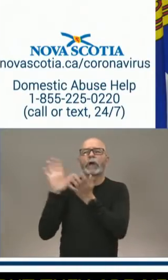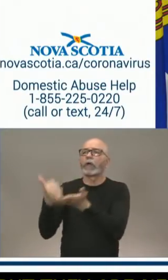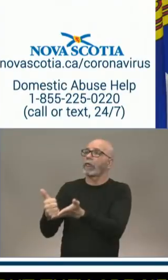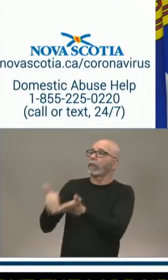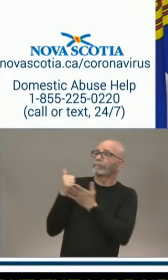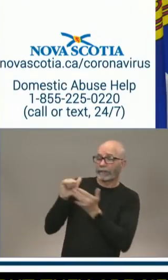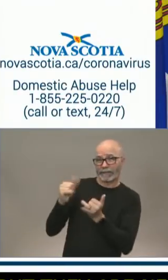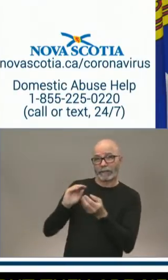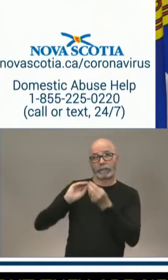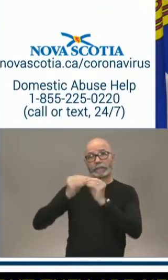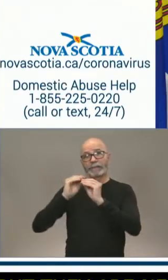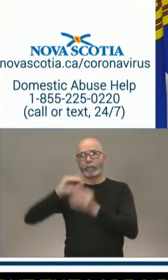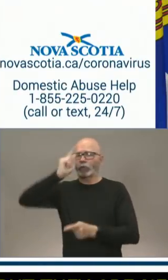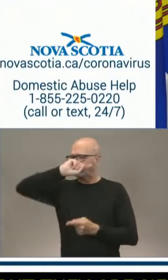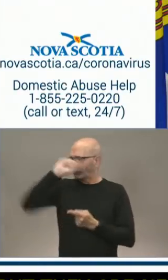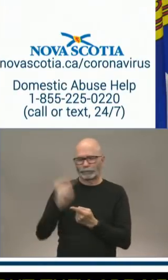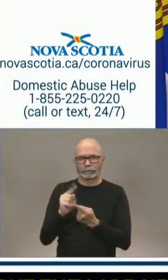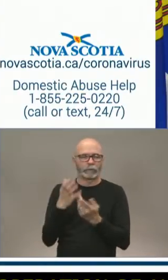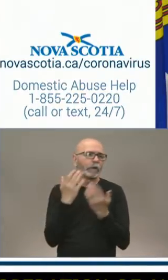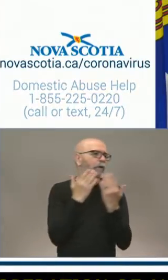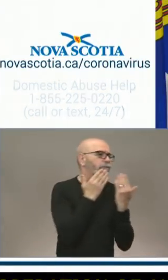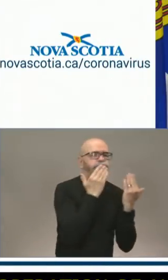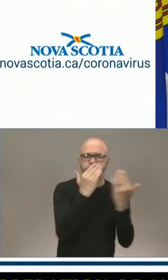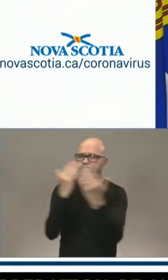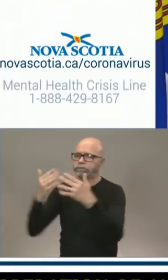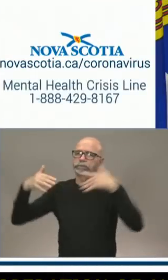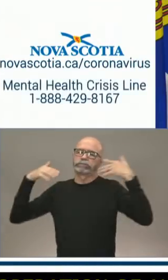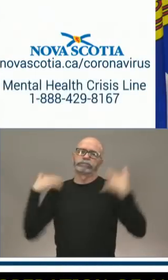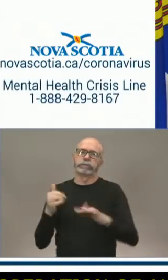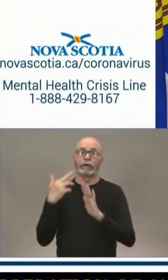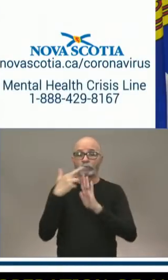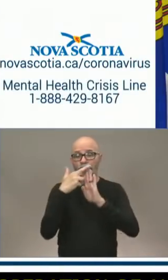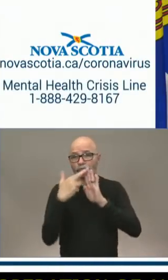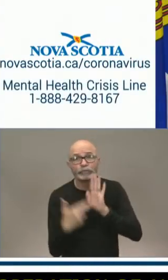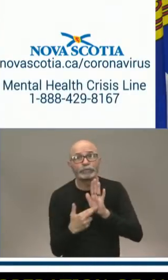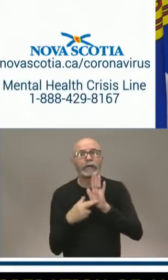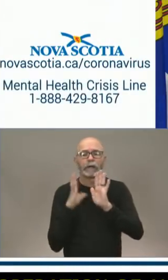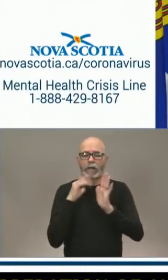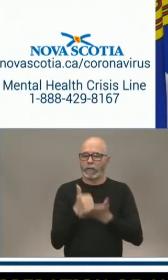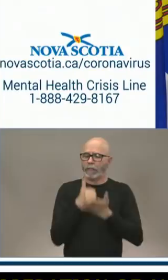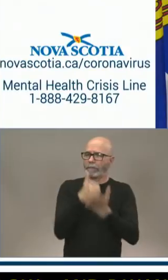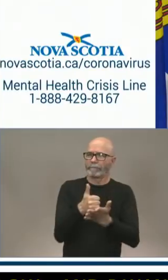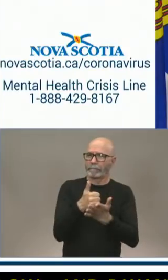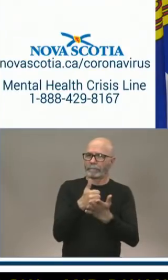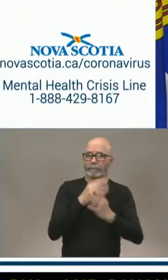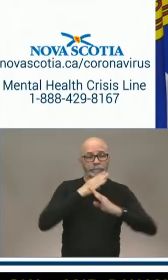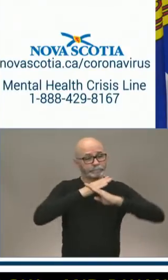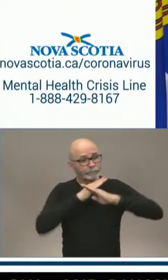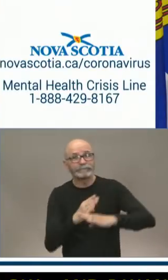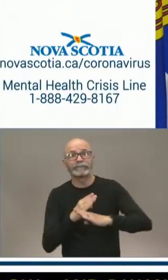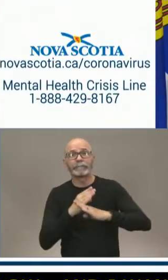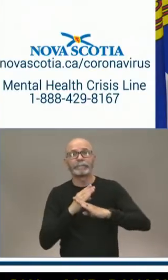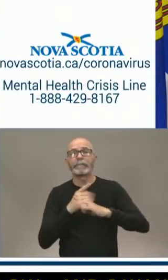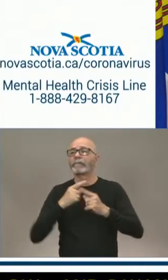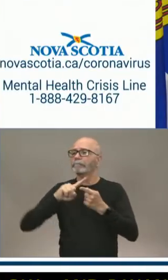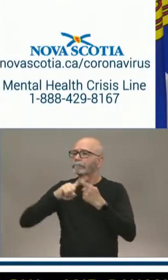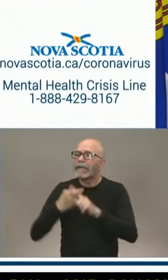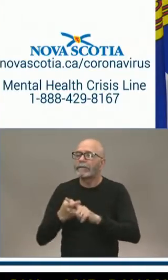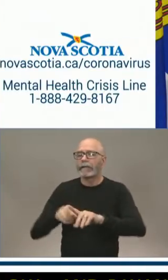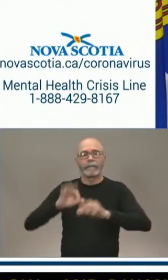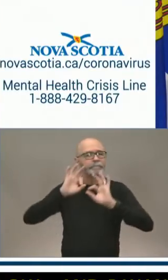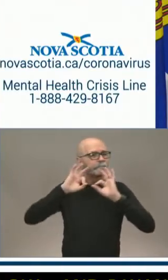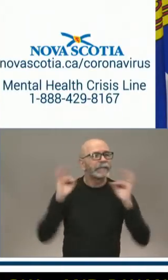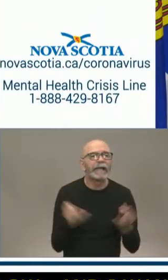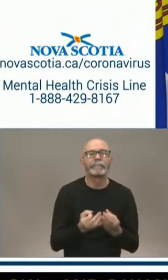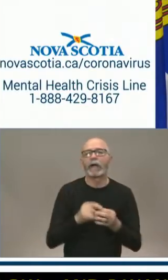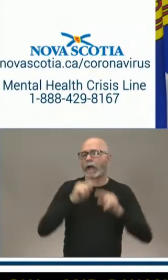for adhering to the guidelines to protect your friends and your family from the virus. Dr. Strang will say a bit more about this,